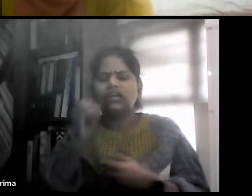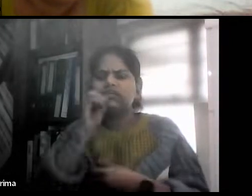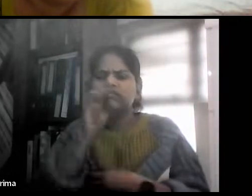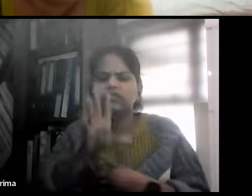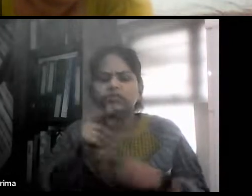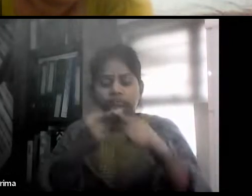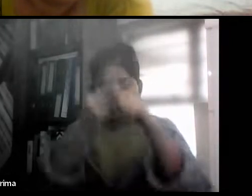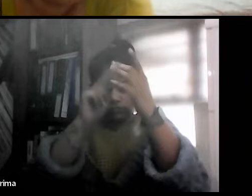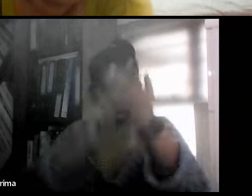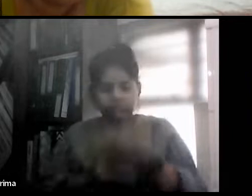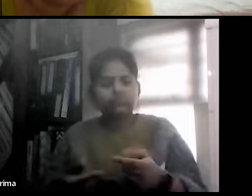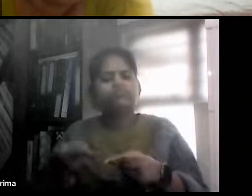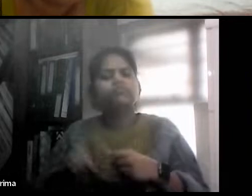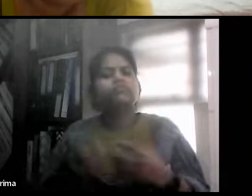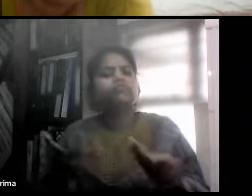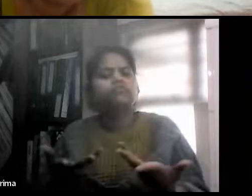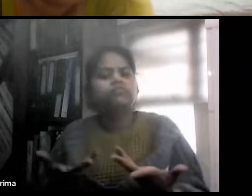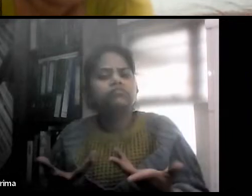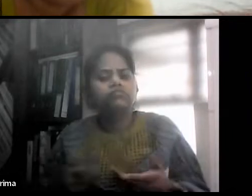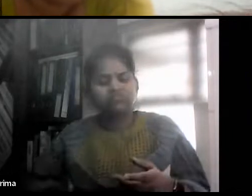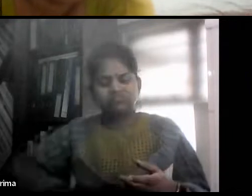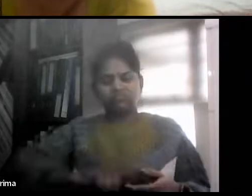can tell you very confidently.